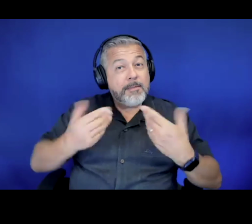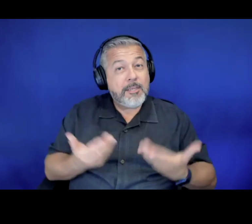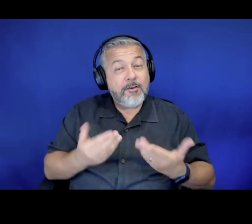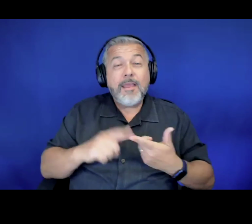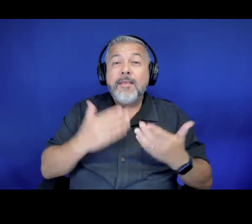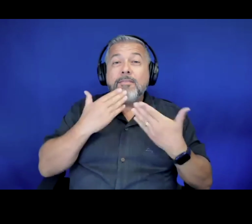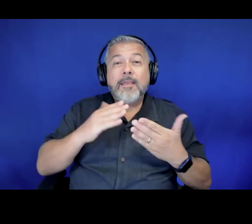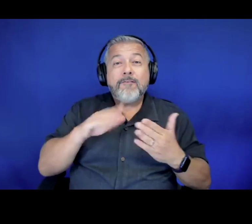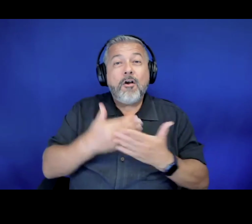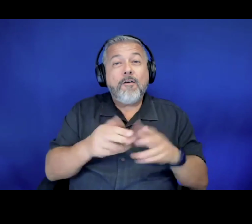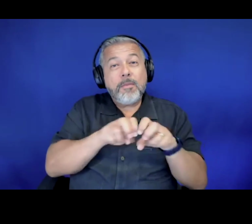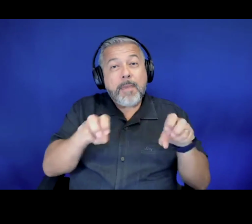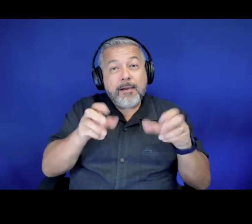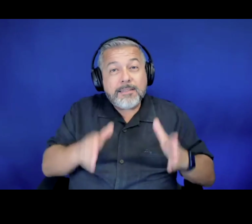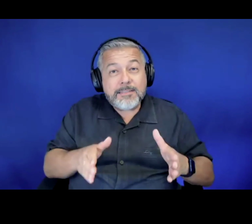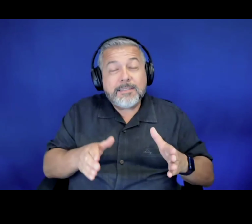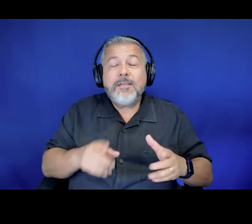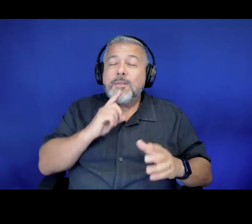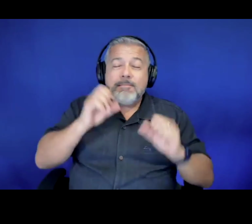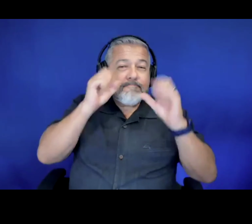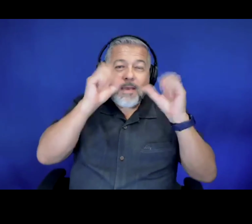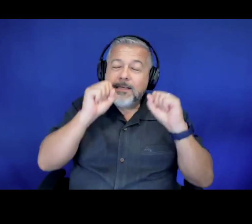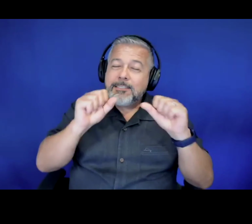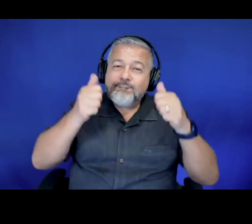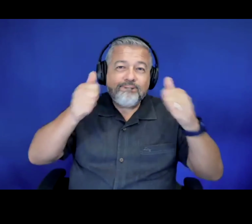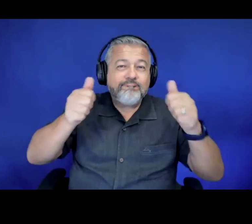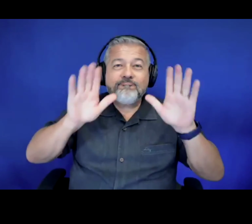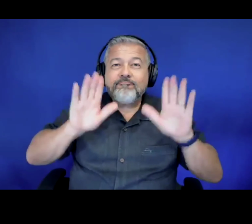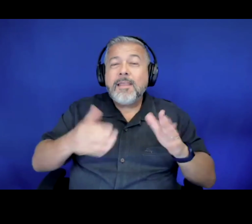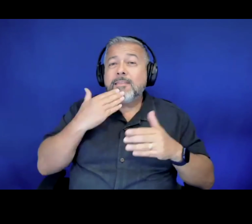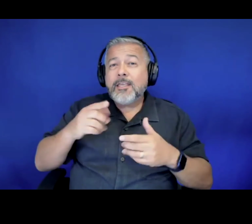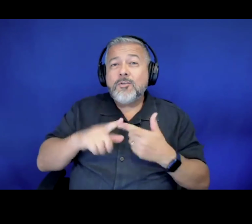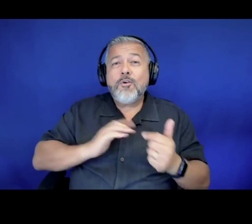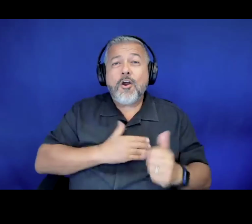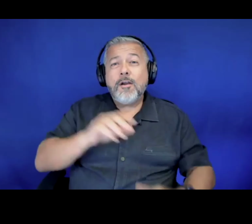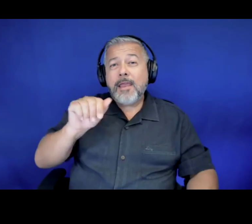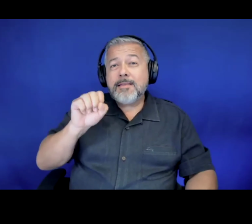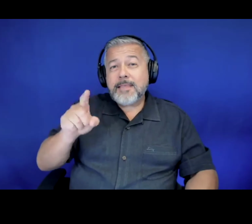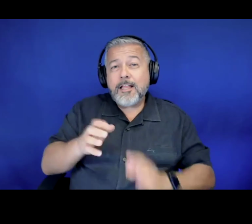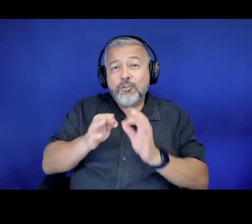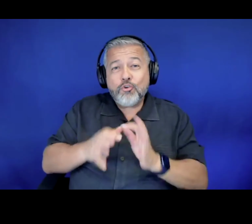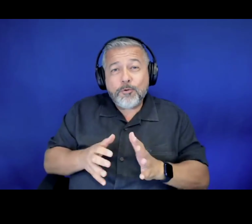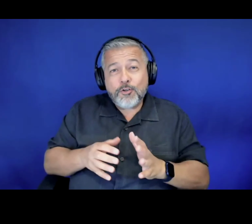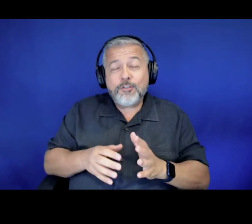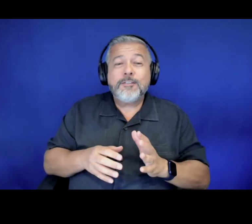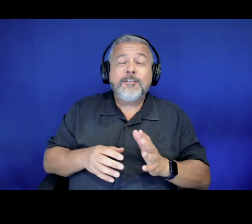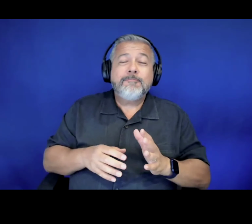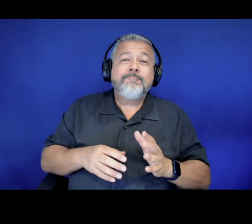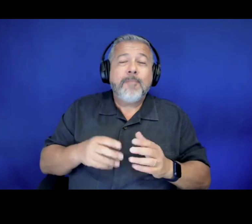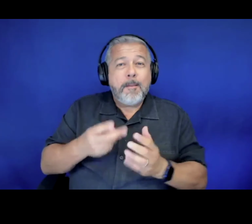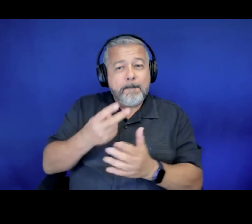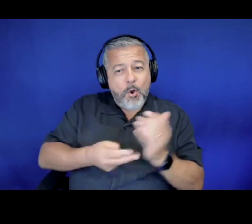you to all of our panelists. It was amazing. Thank you to our ASL interpreters. You both